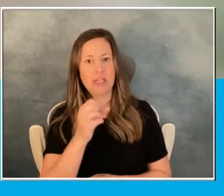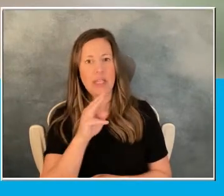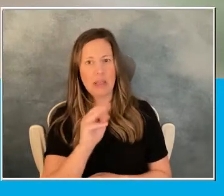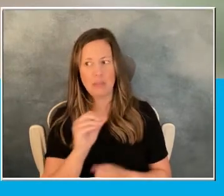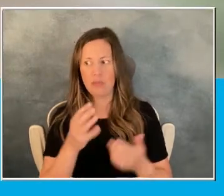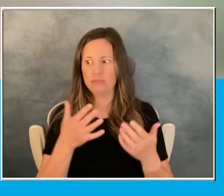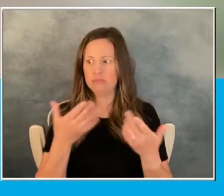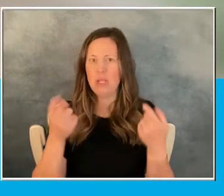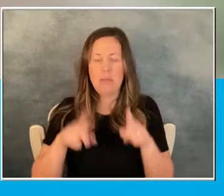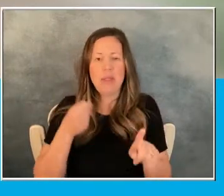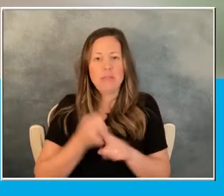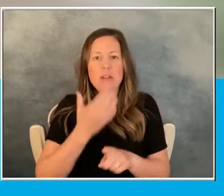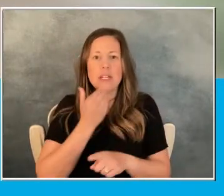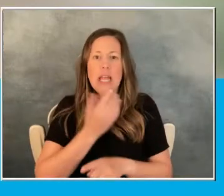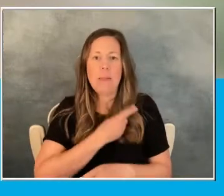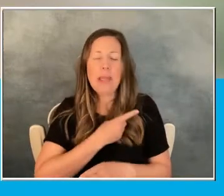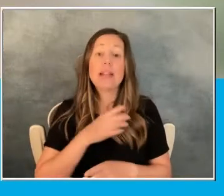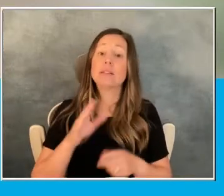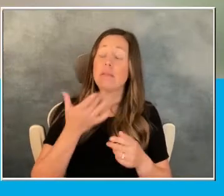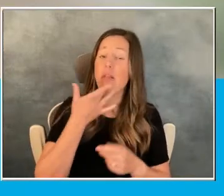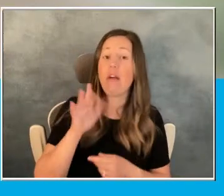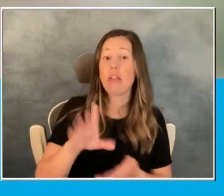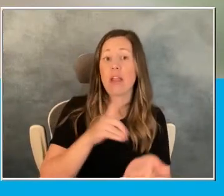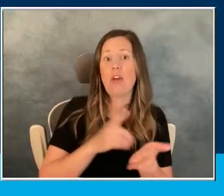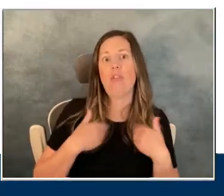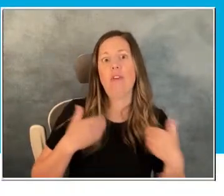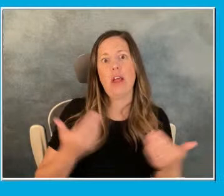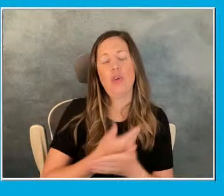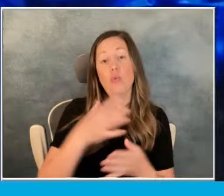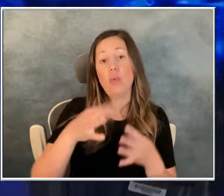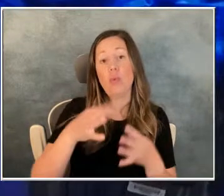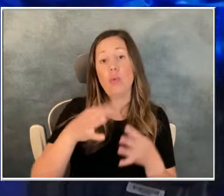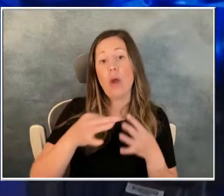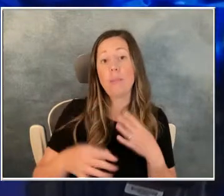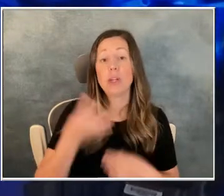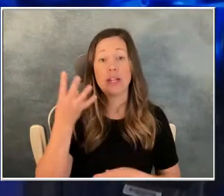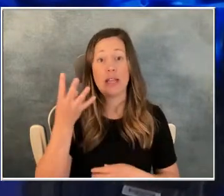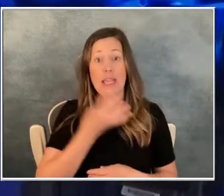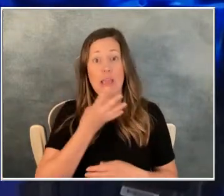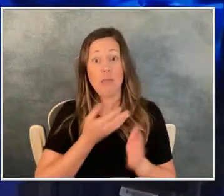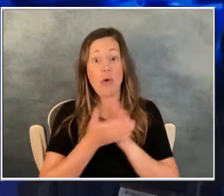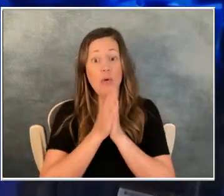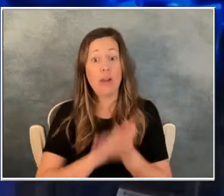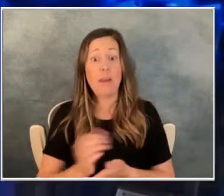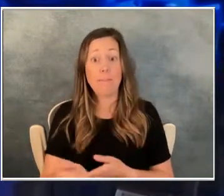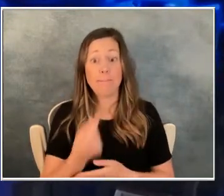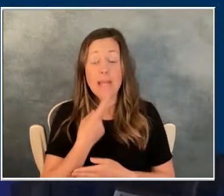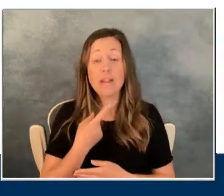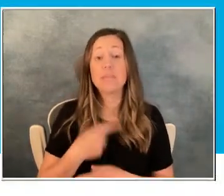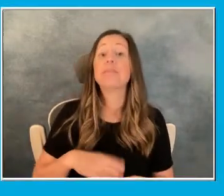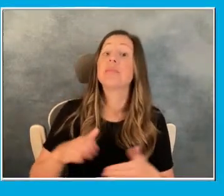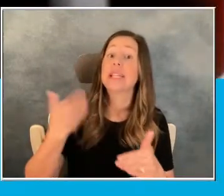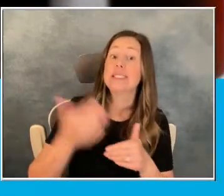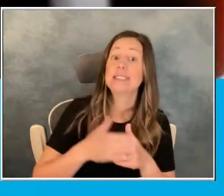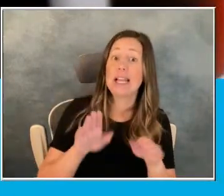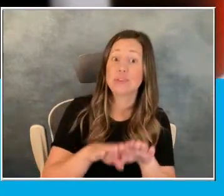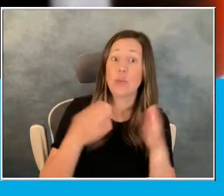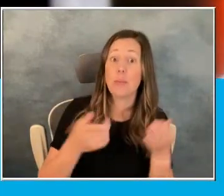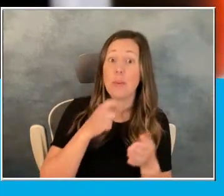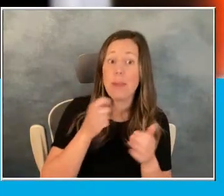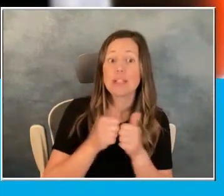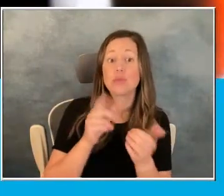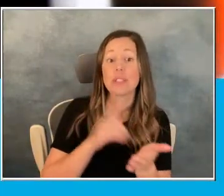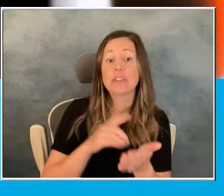his doctors had a new option, chemotherapy in a pill. I'm Jessica Lovell on the next Open Mics with Dr. Stites, the risks